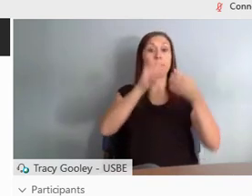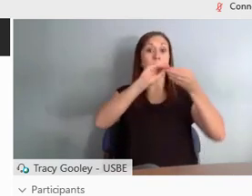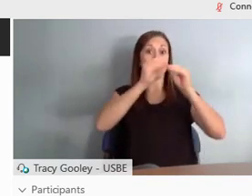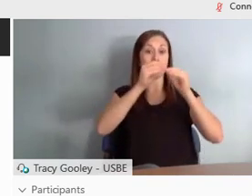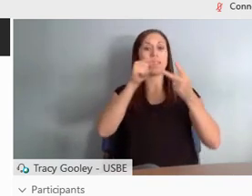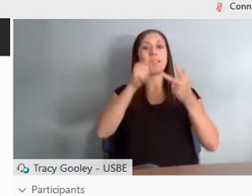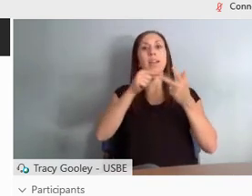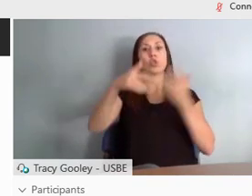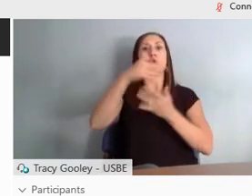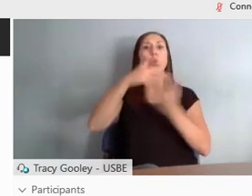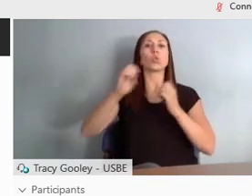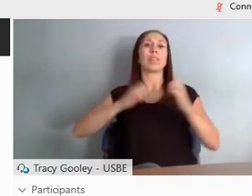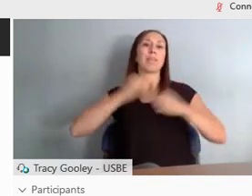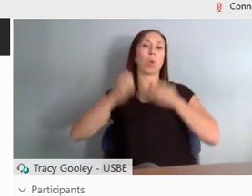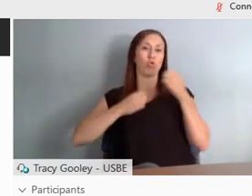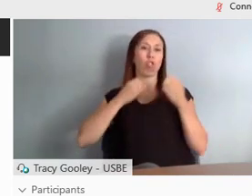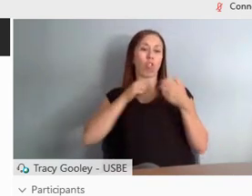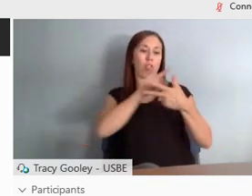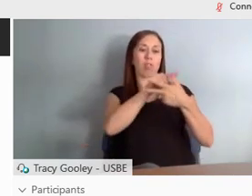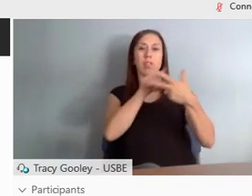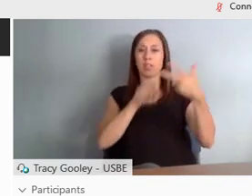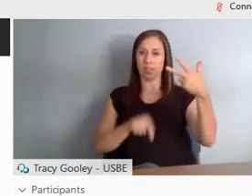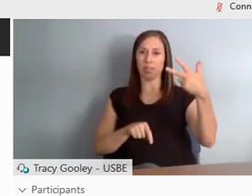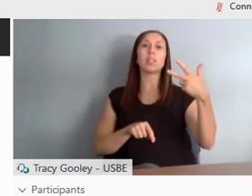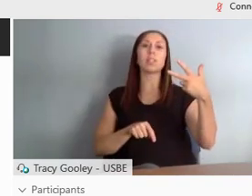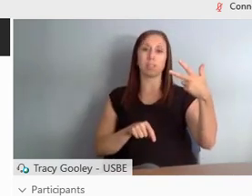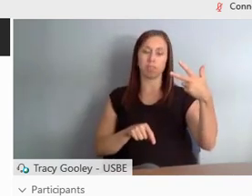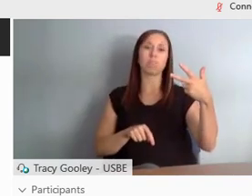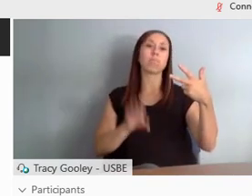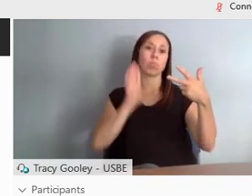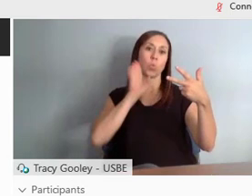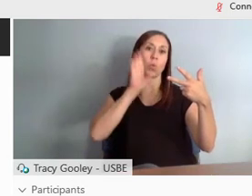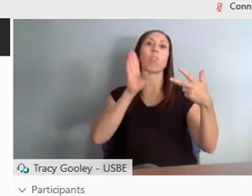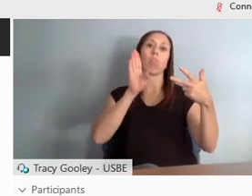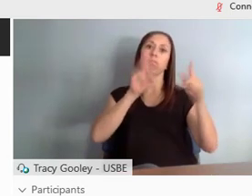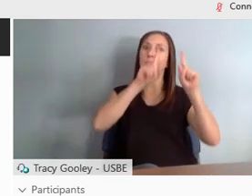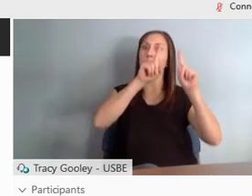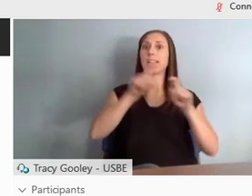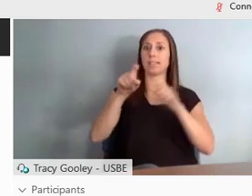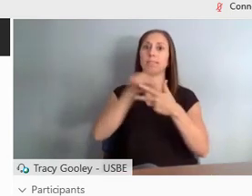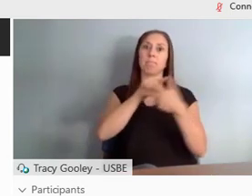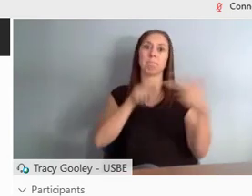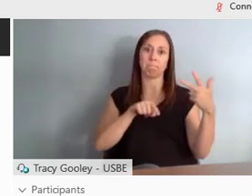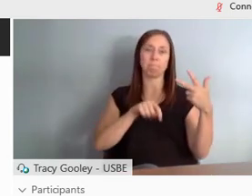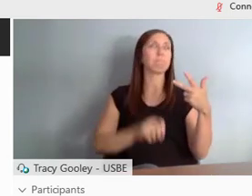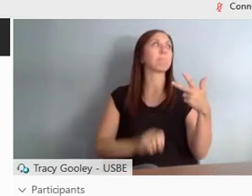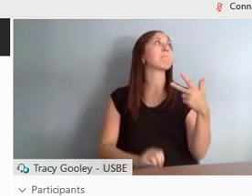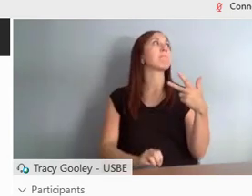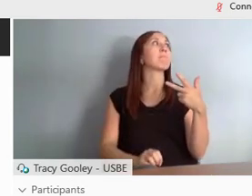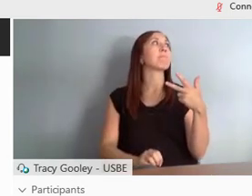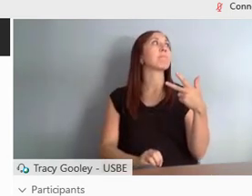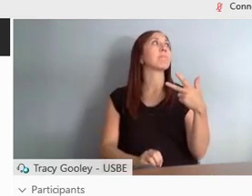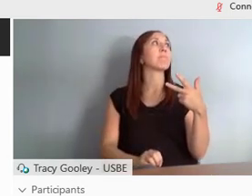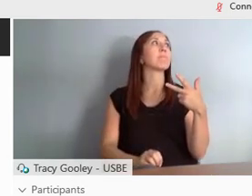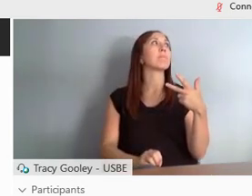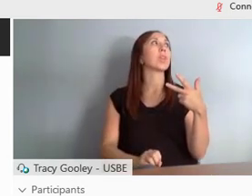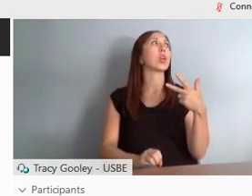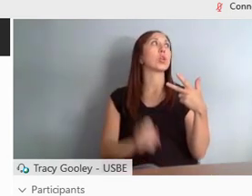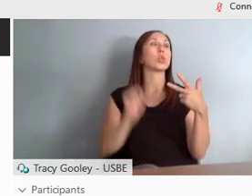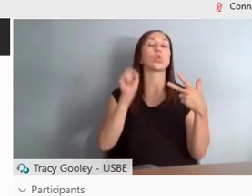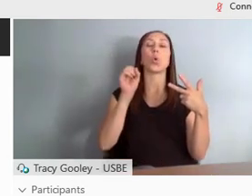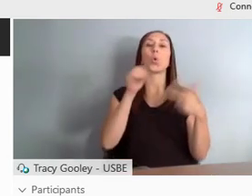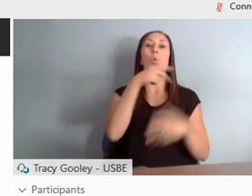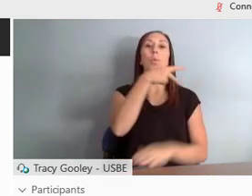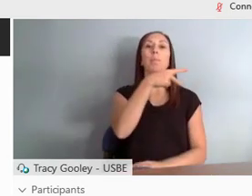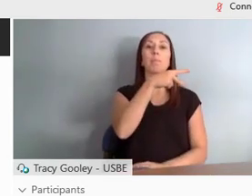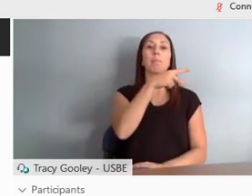and emotional are the areas that we will administer. So the design of the